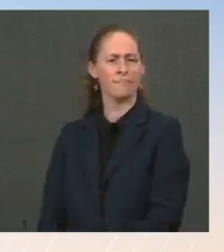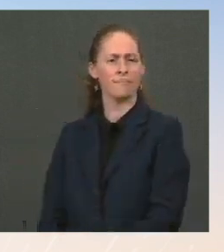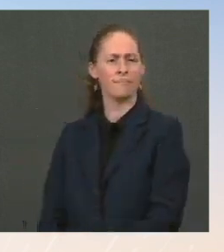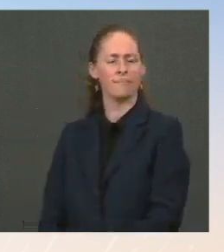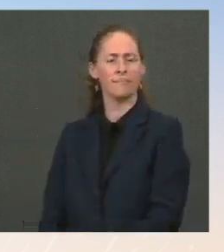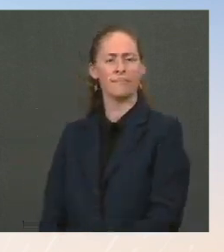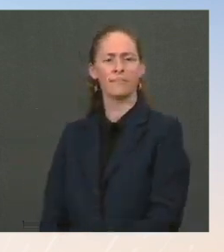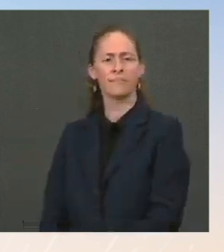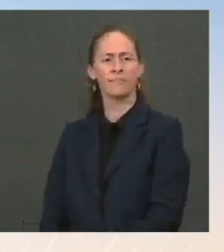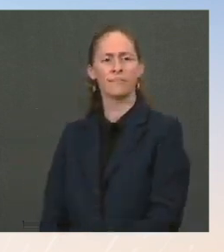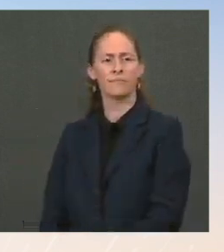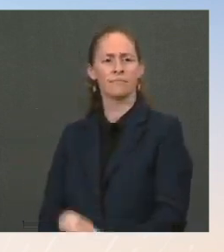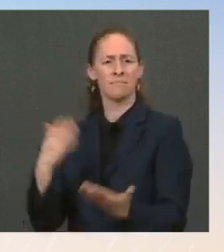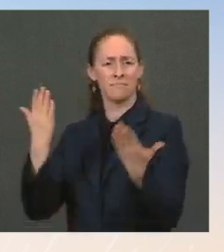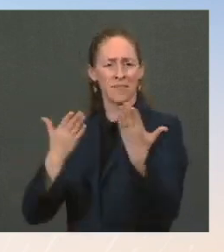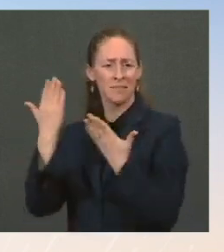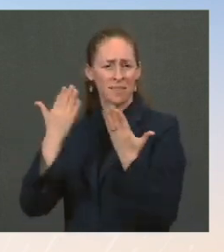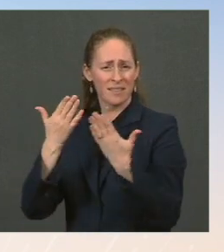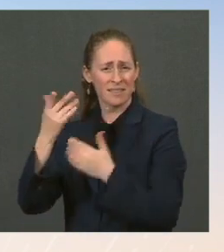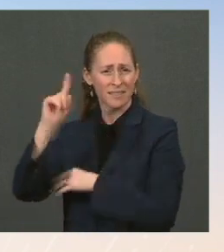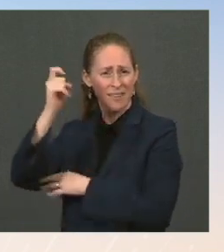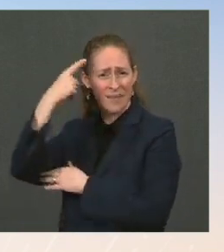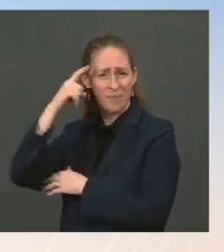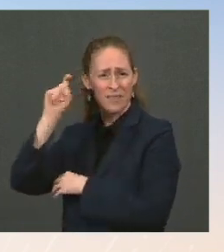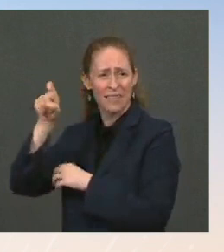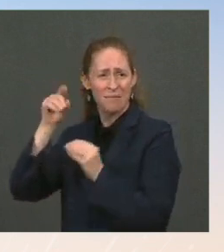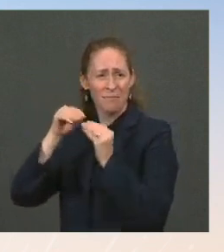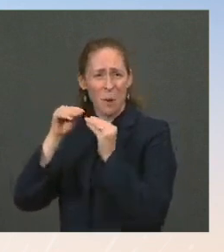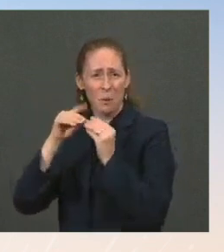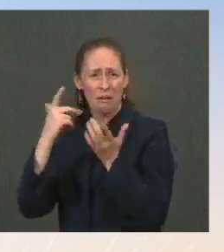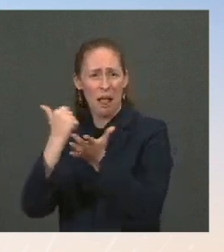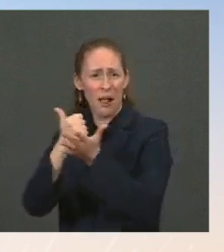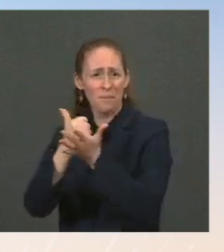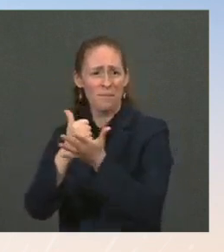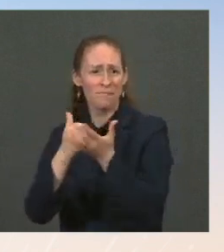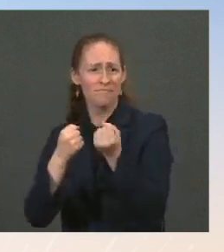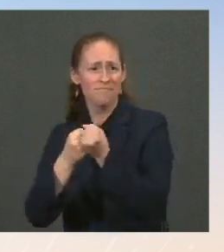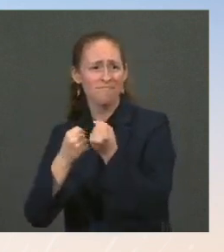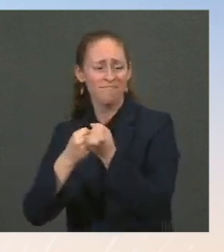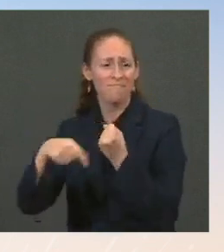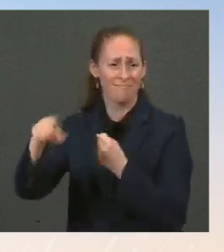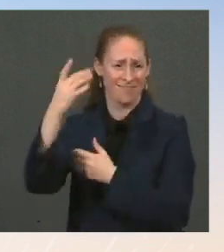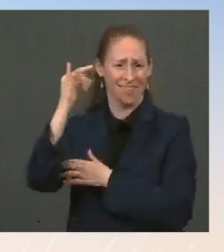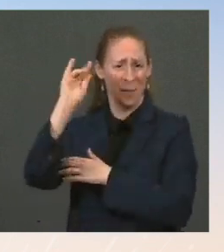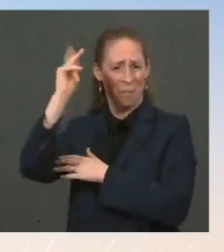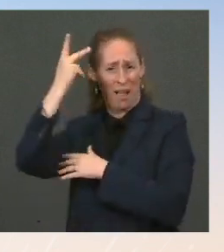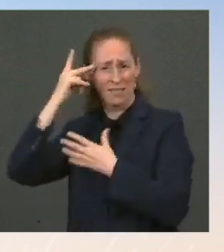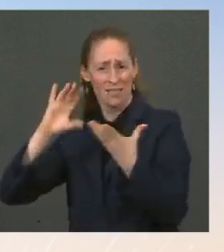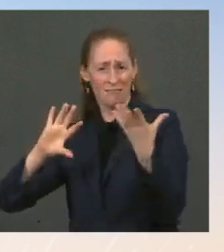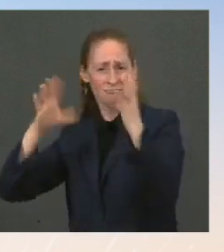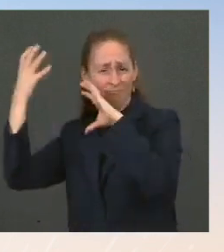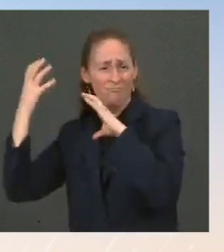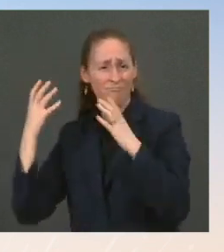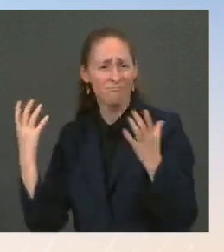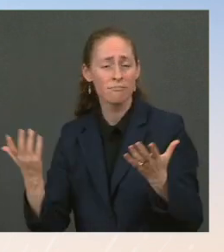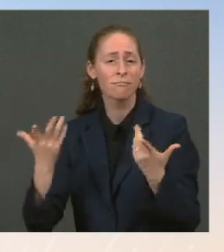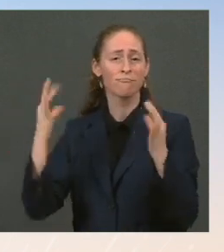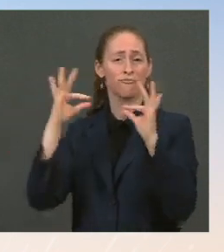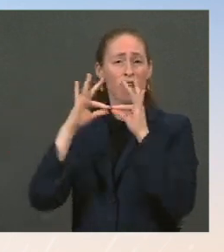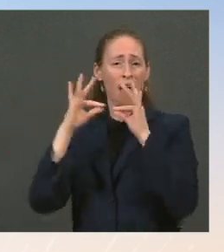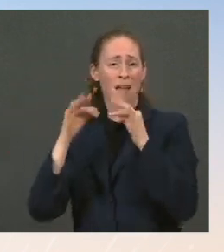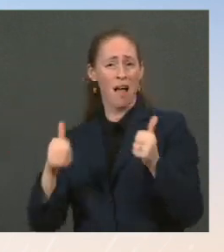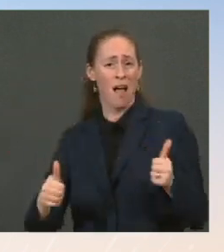weak-kneed about going green at a time when they're facing brewing sort of political crises at home over really skyrocketing prices